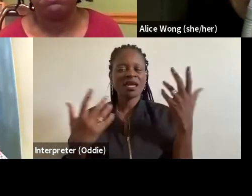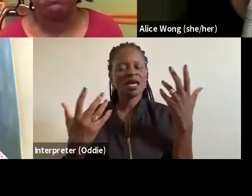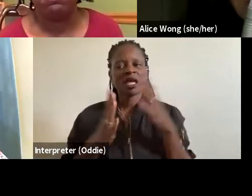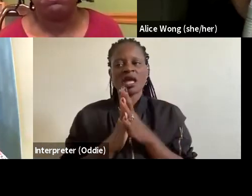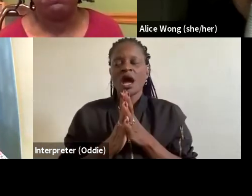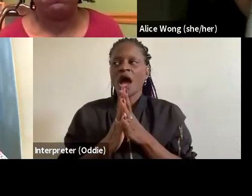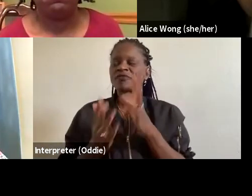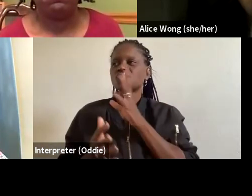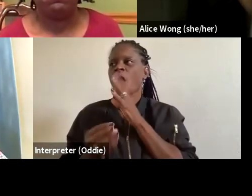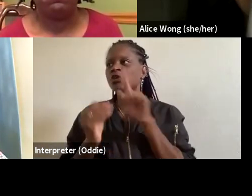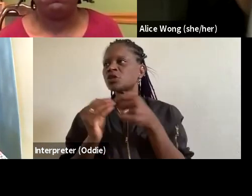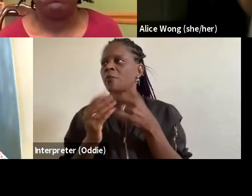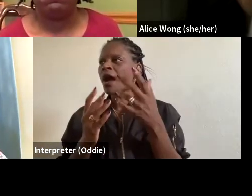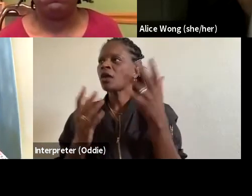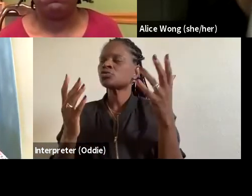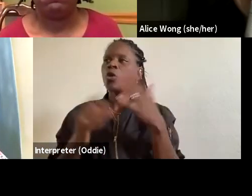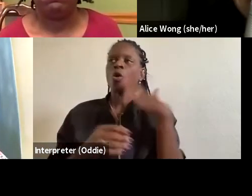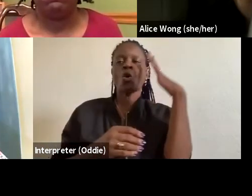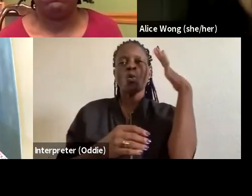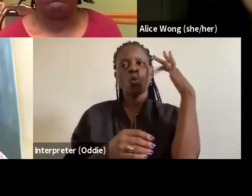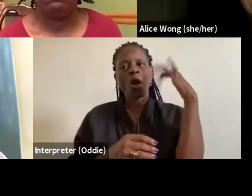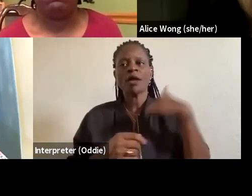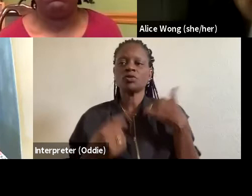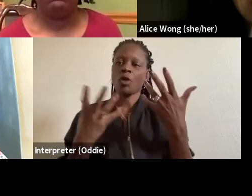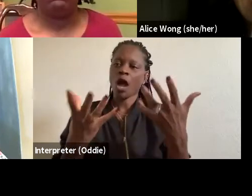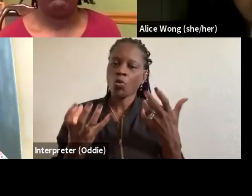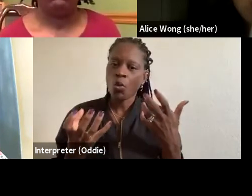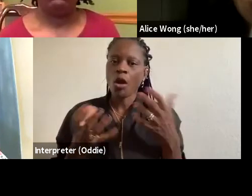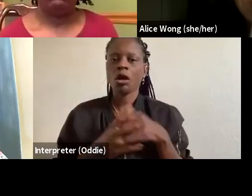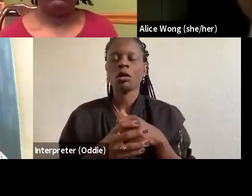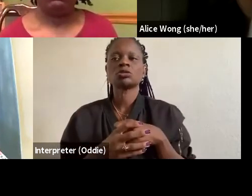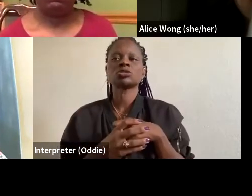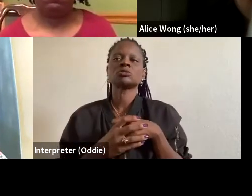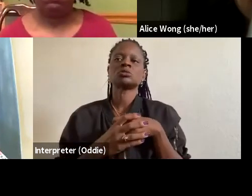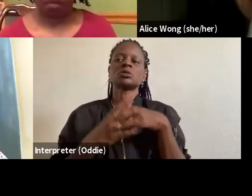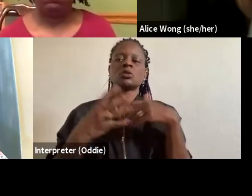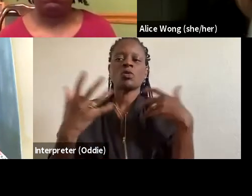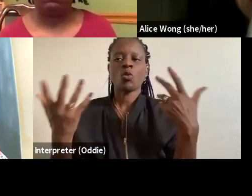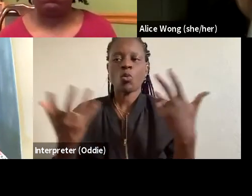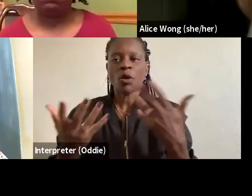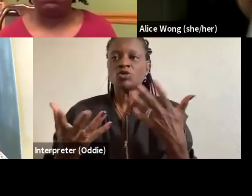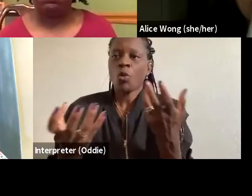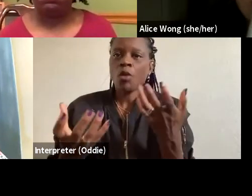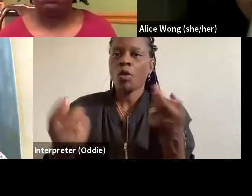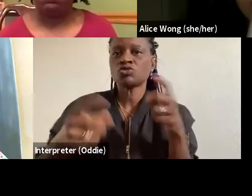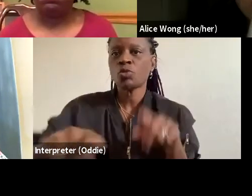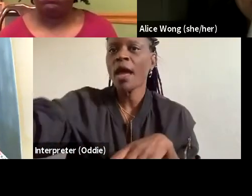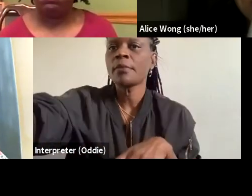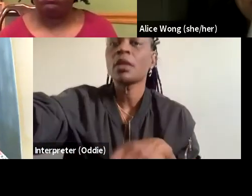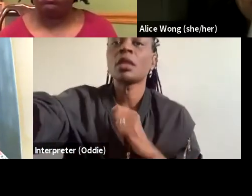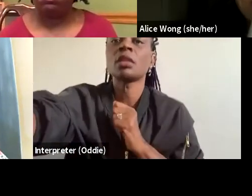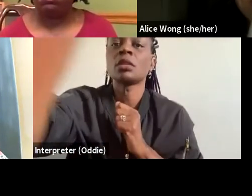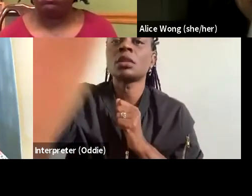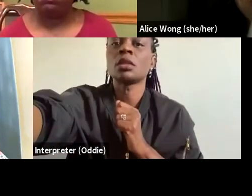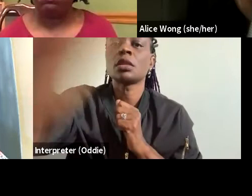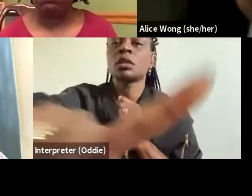this, like, what, why do I want people to get away from this, because I just hope they